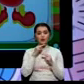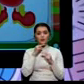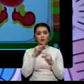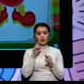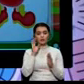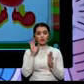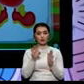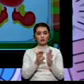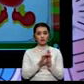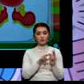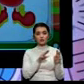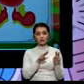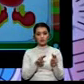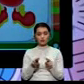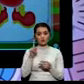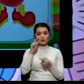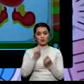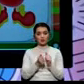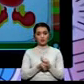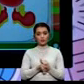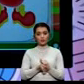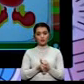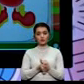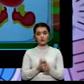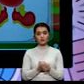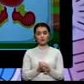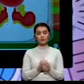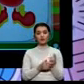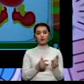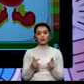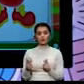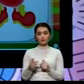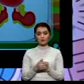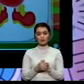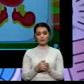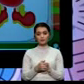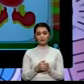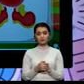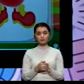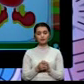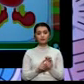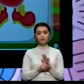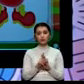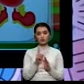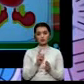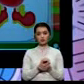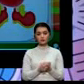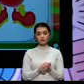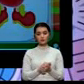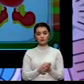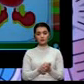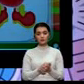diqqat bilan kuzatish va eslab qolish. Tayyormisiz? Unday bo'lsa, boshladik.